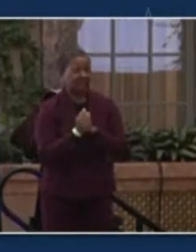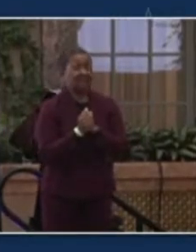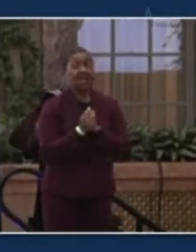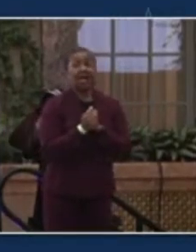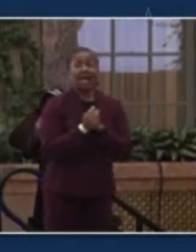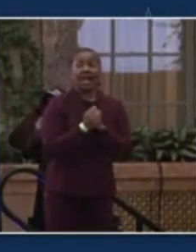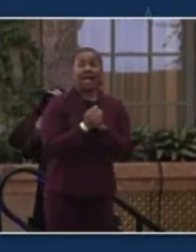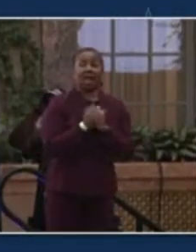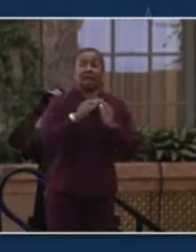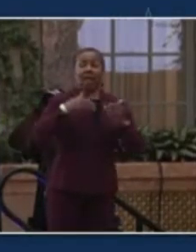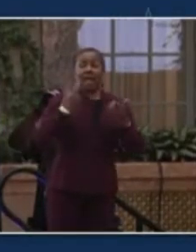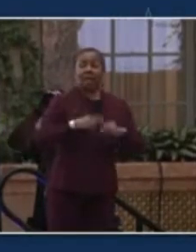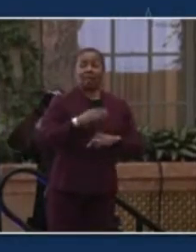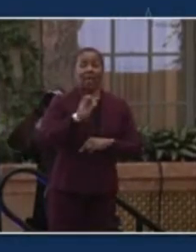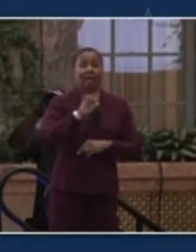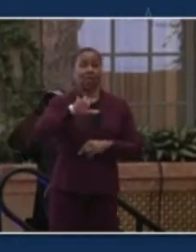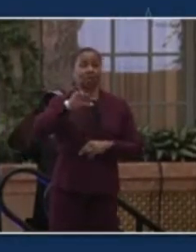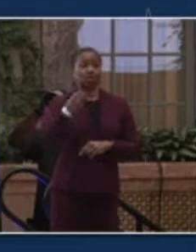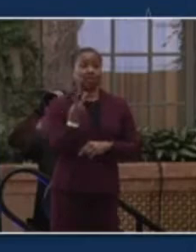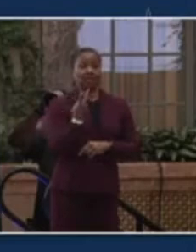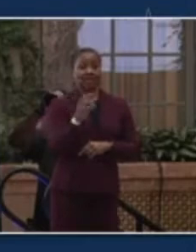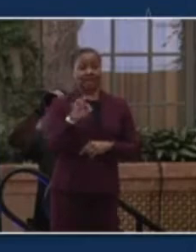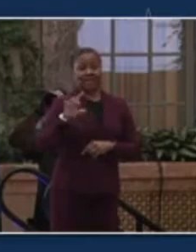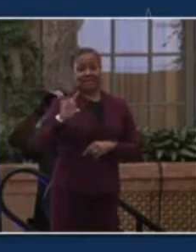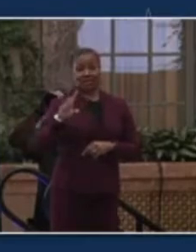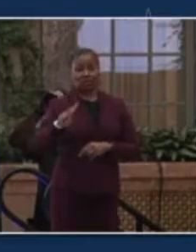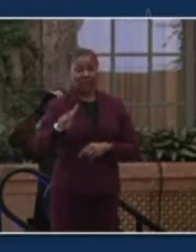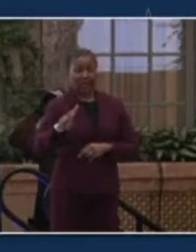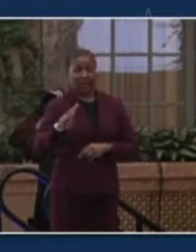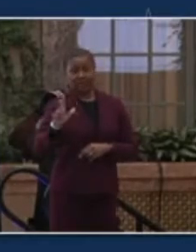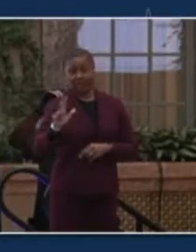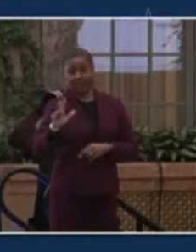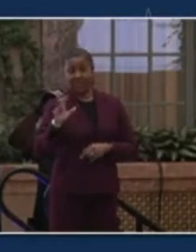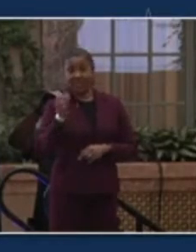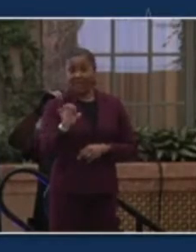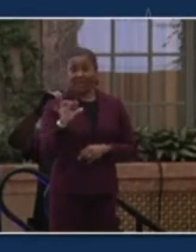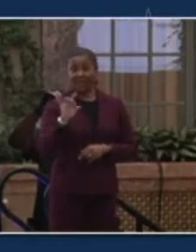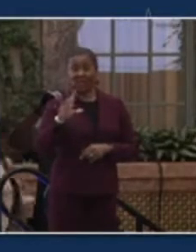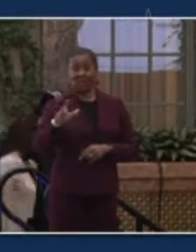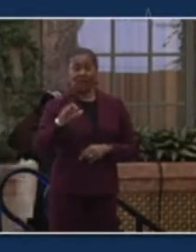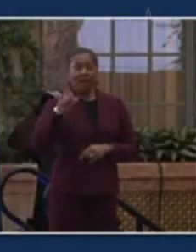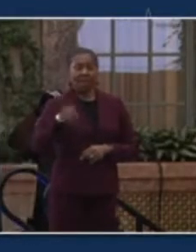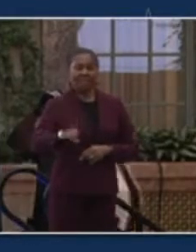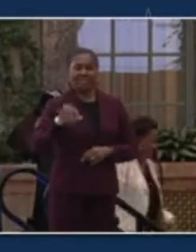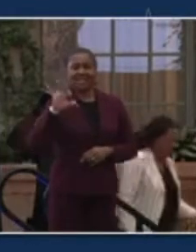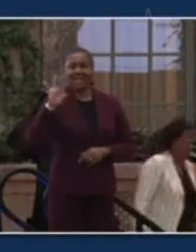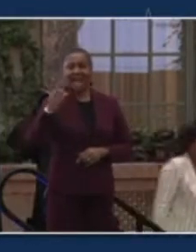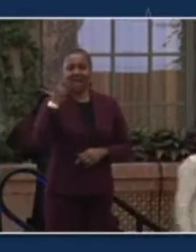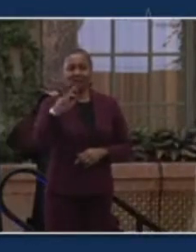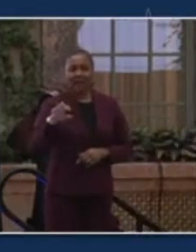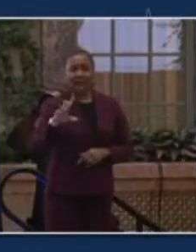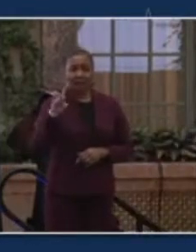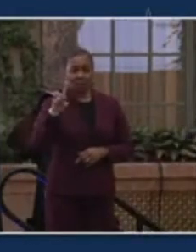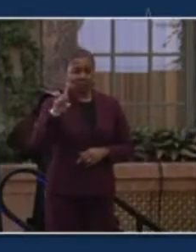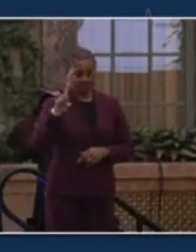on April 12, 1983, and punched 9 for Harold.